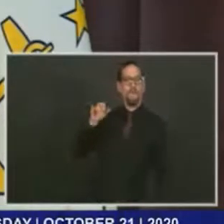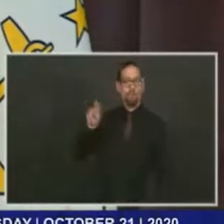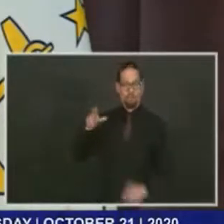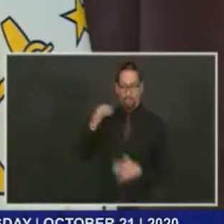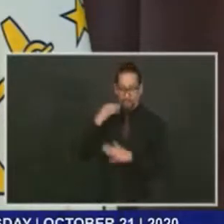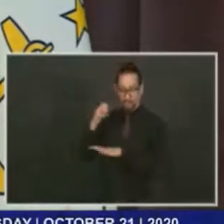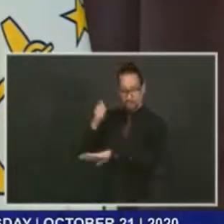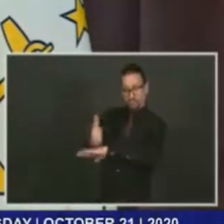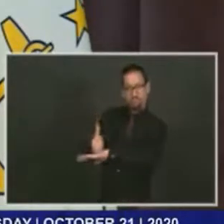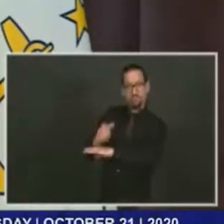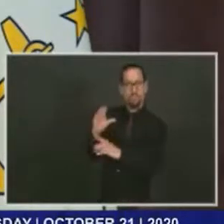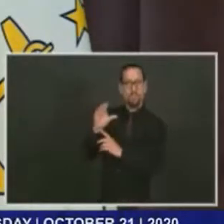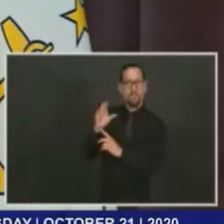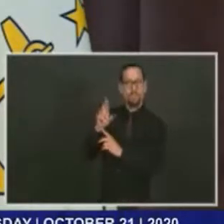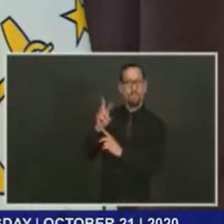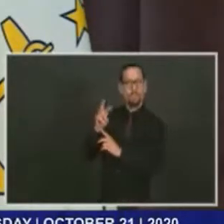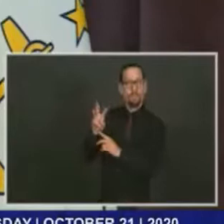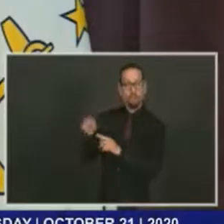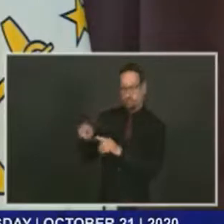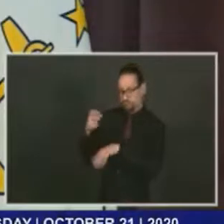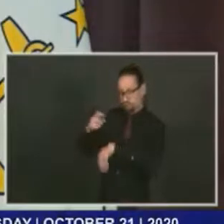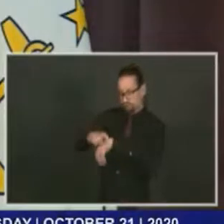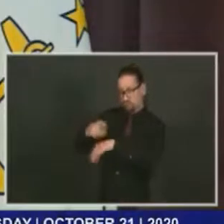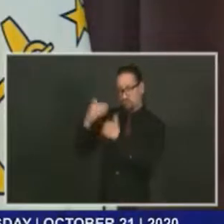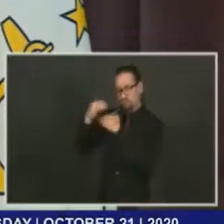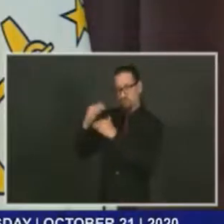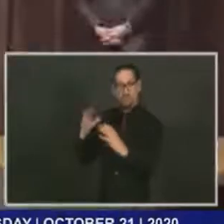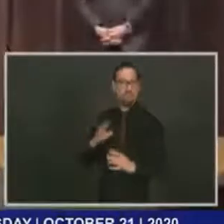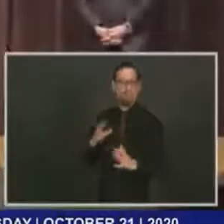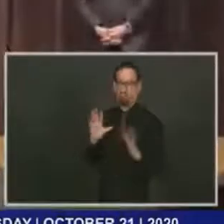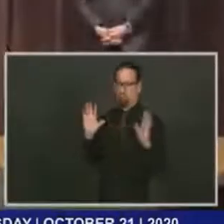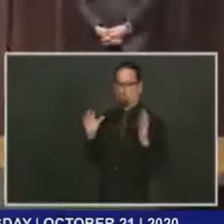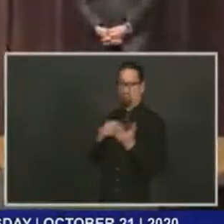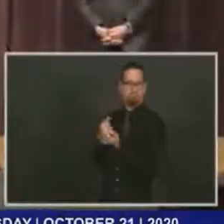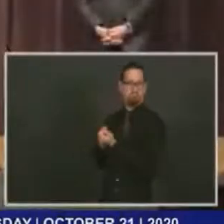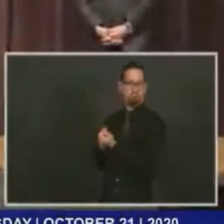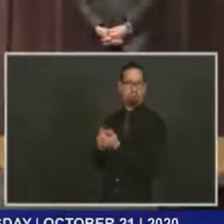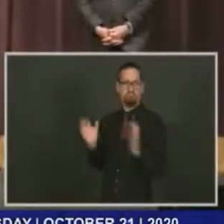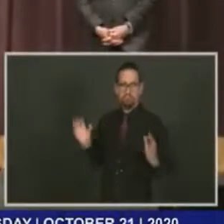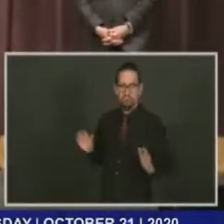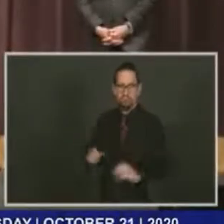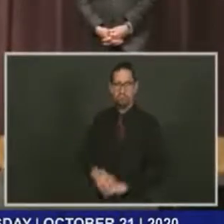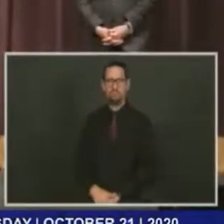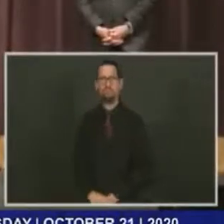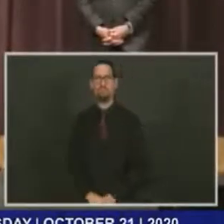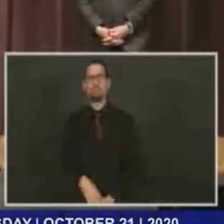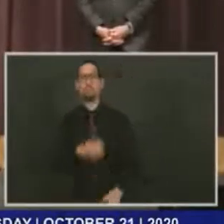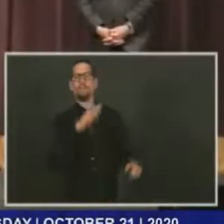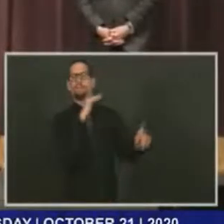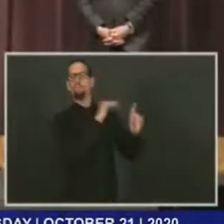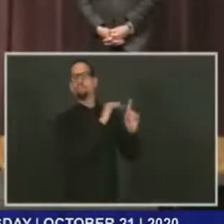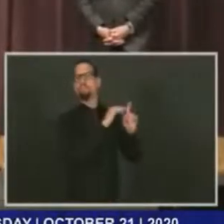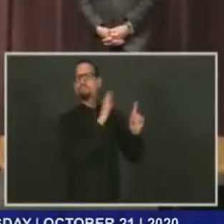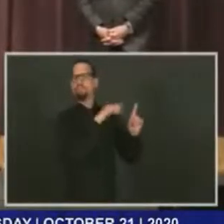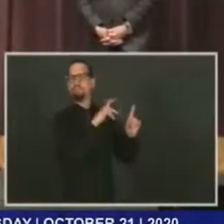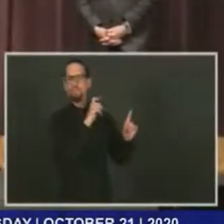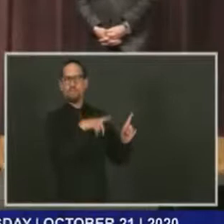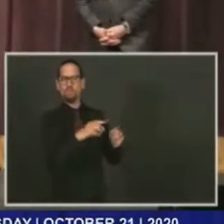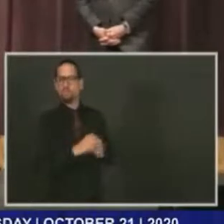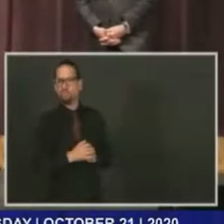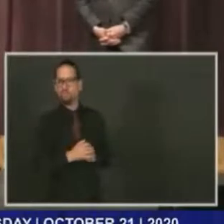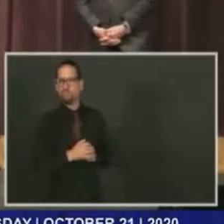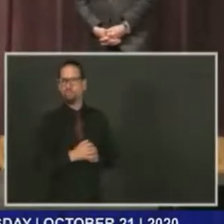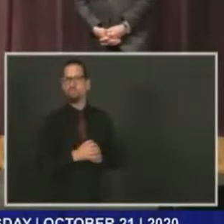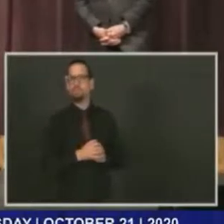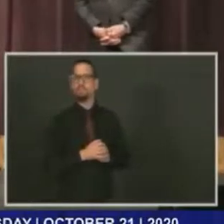is working really well with the Providence police to keep the peace. This business of the bikes on the road. Now,